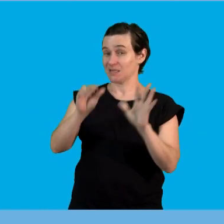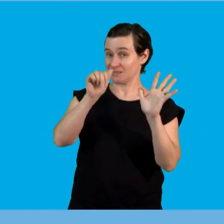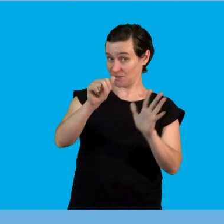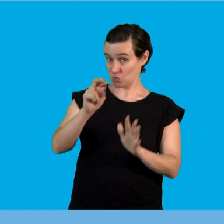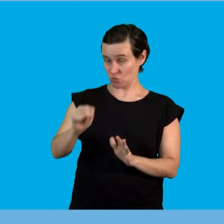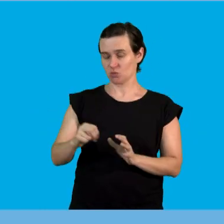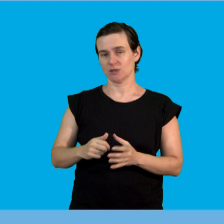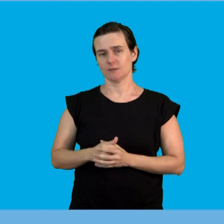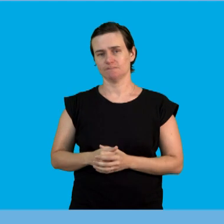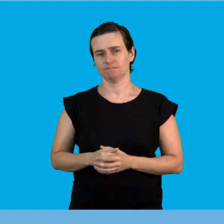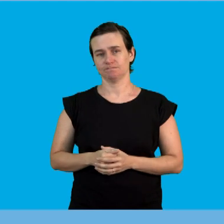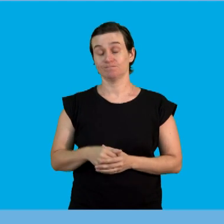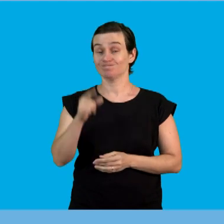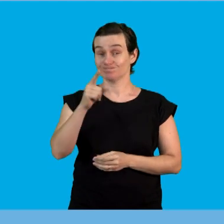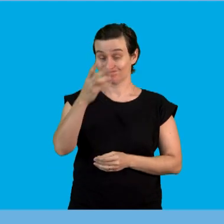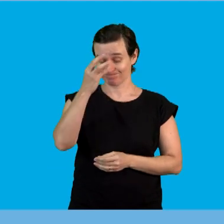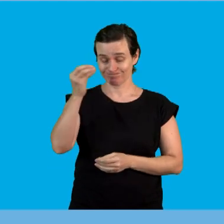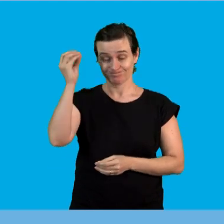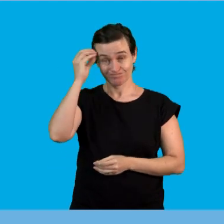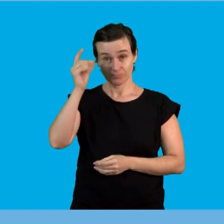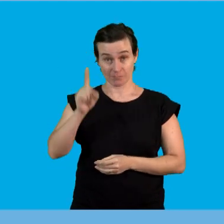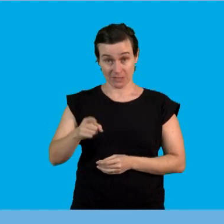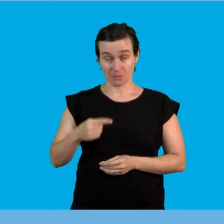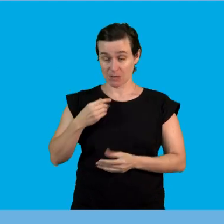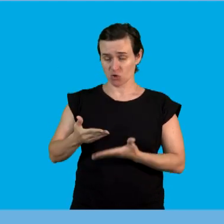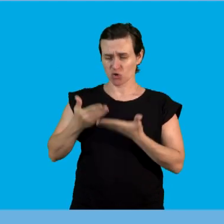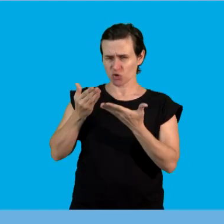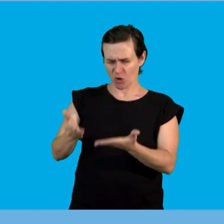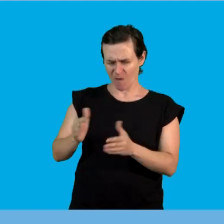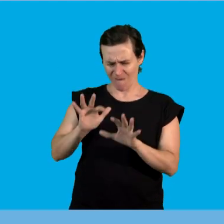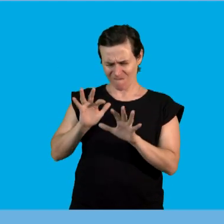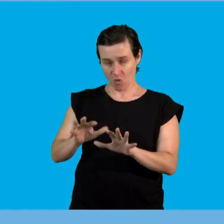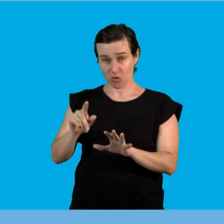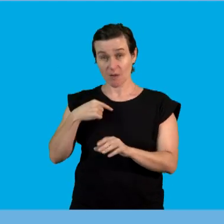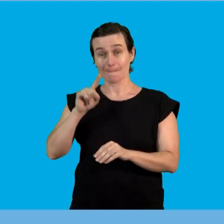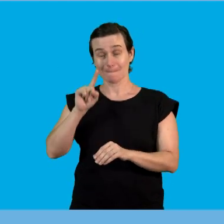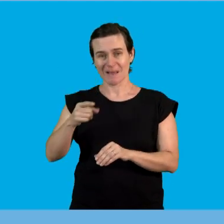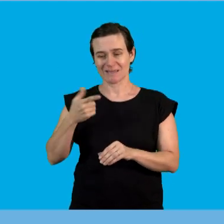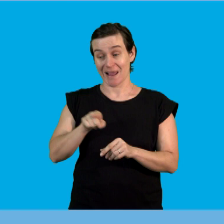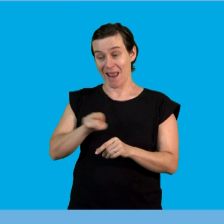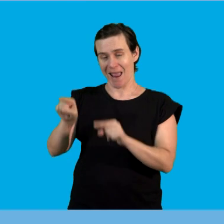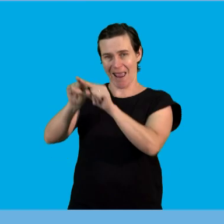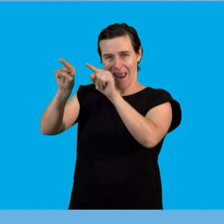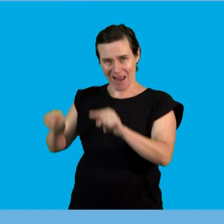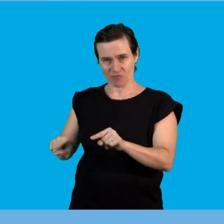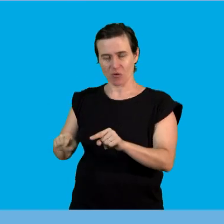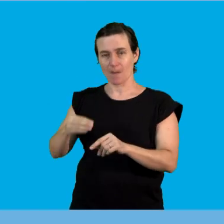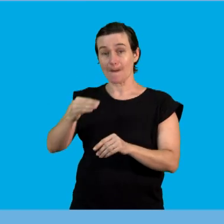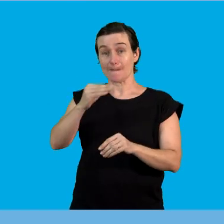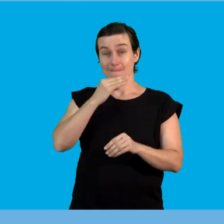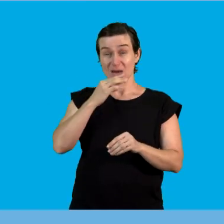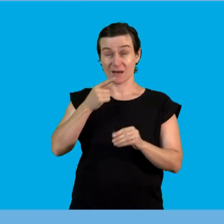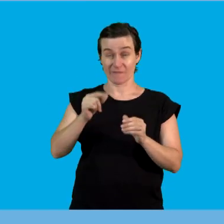also 6 newtons. Remember, for us to illustrate a force, we need to use an arrow. So the length of the